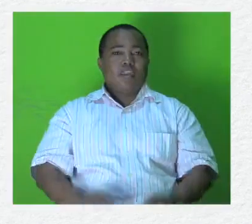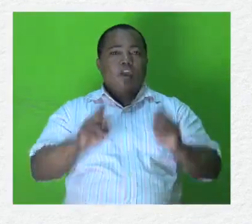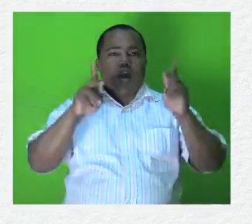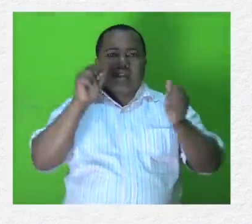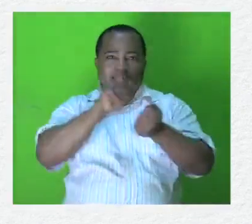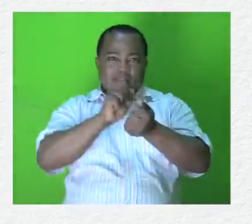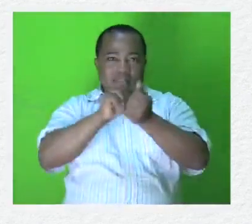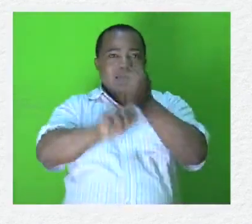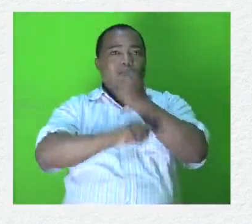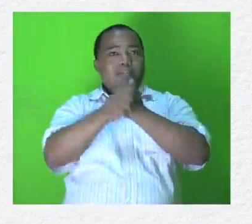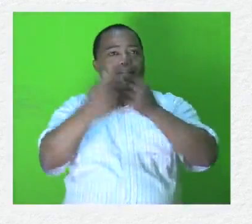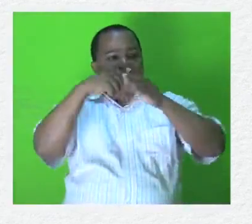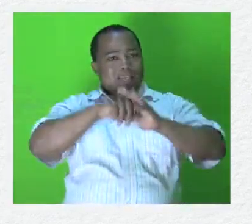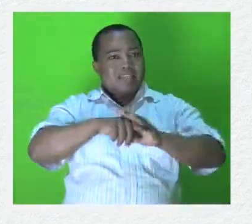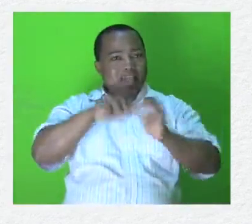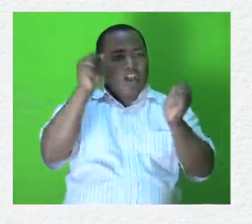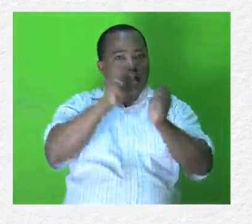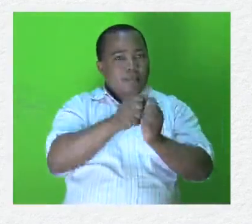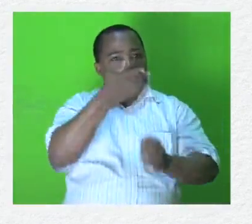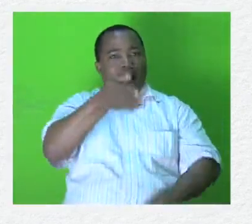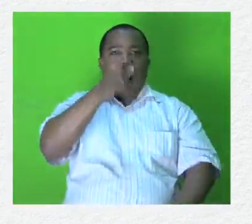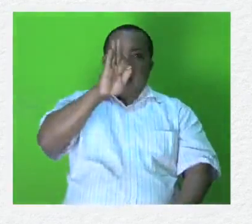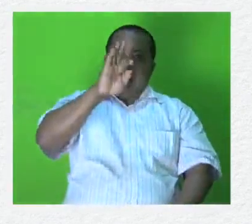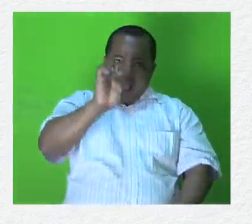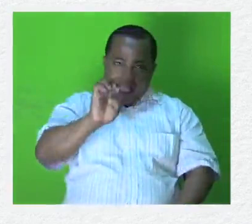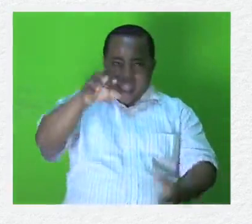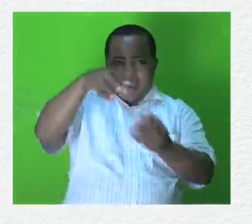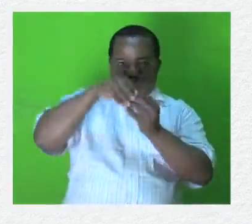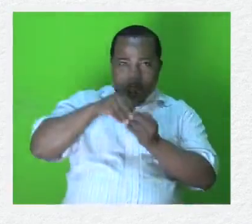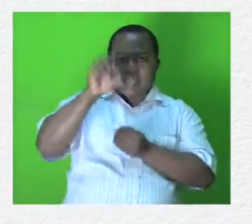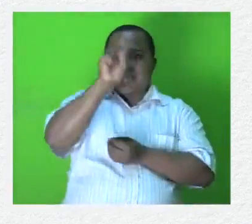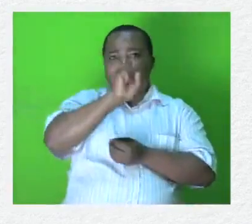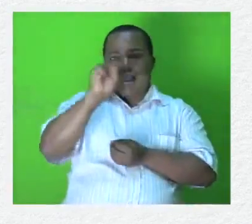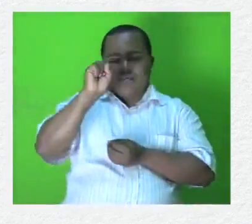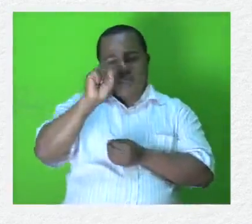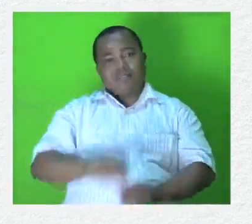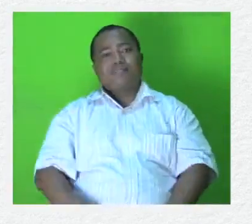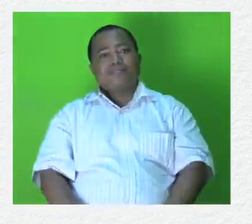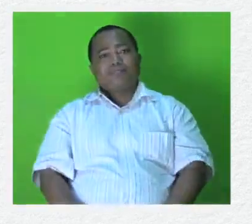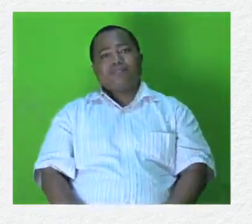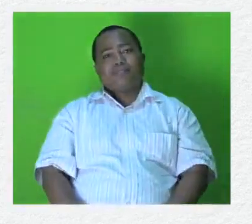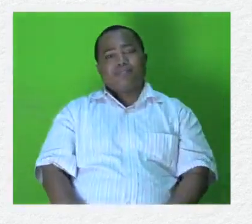The substances present in the content are iron and sulfur.